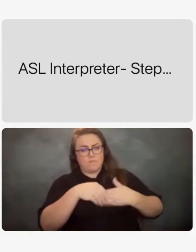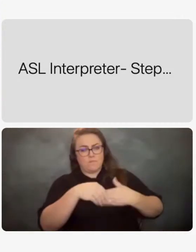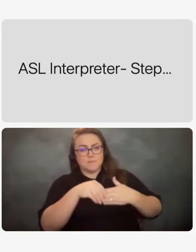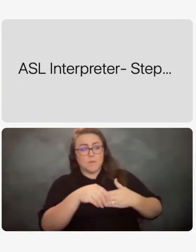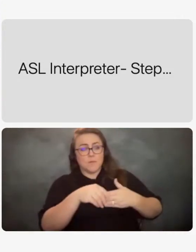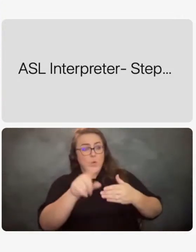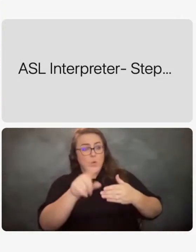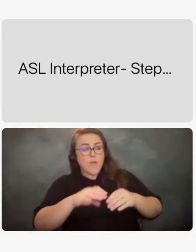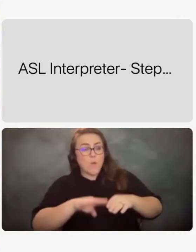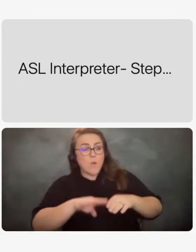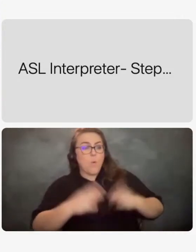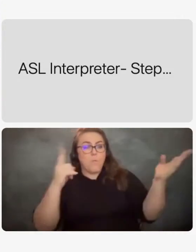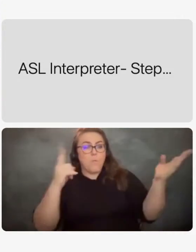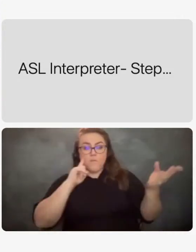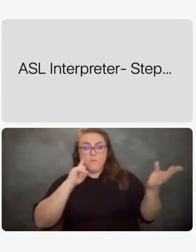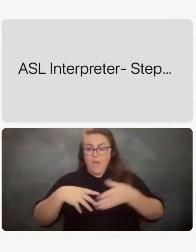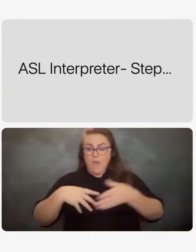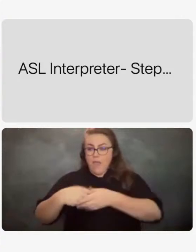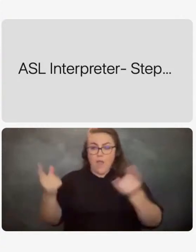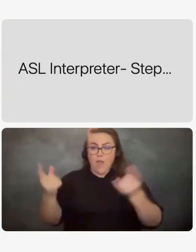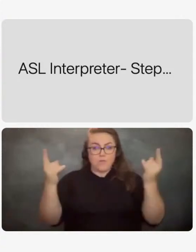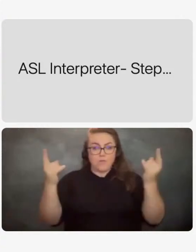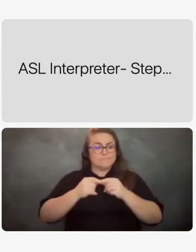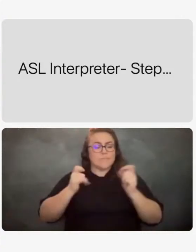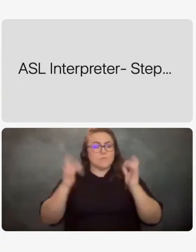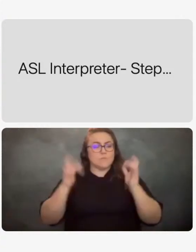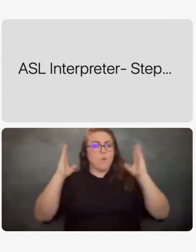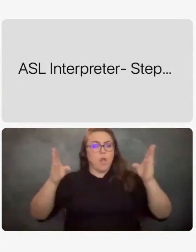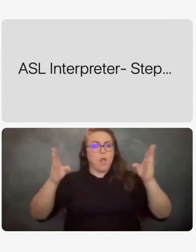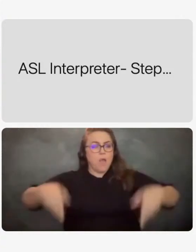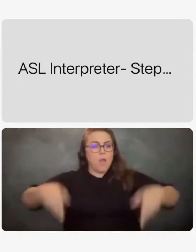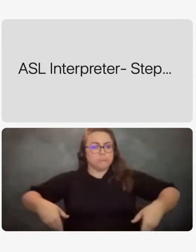other types of spaces. I think you can go to the next slide.